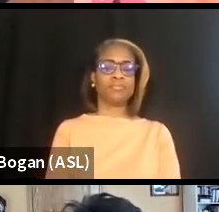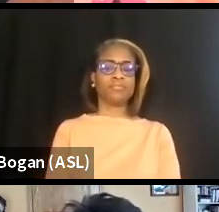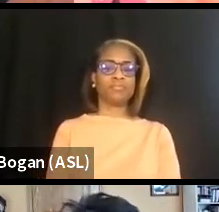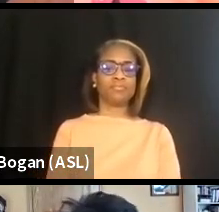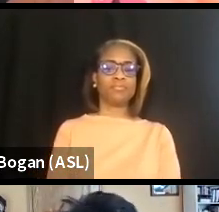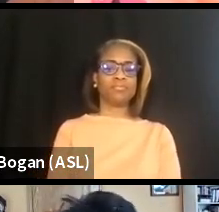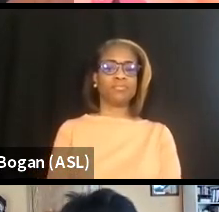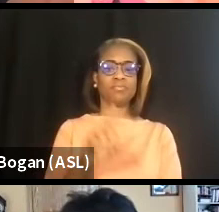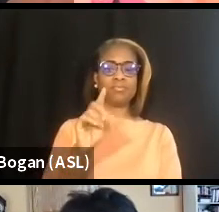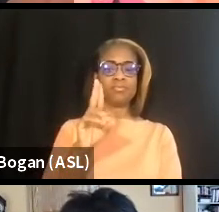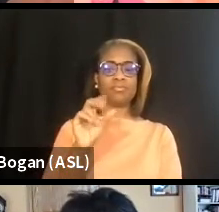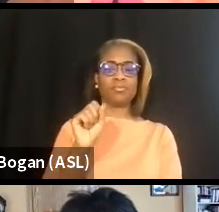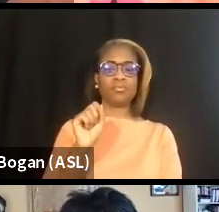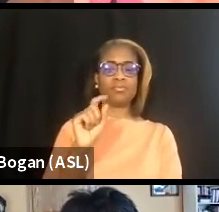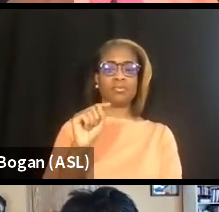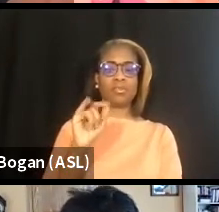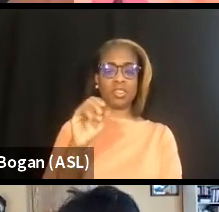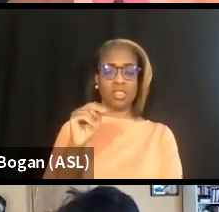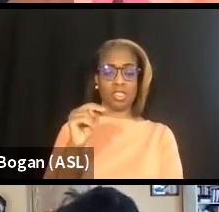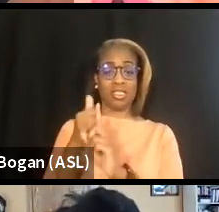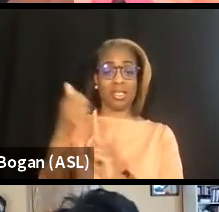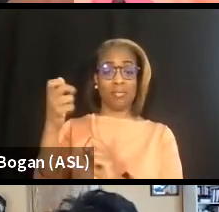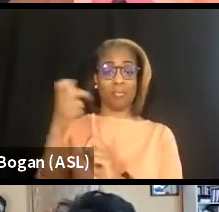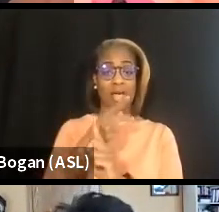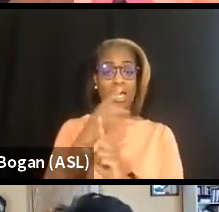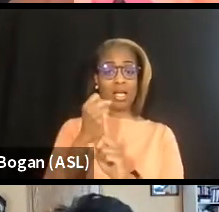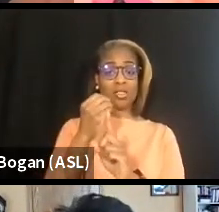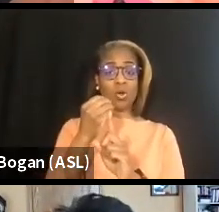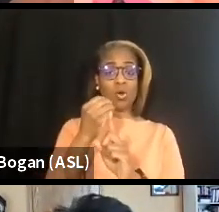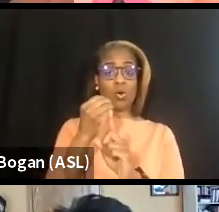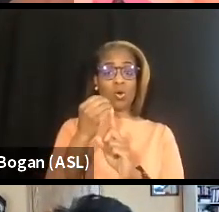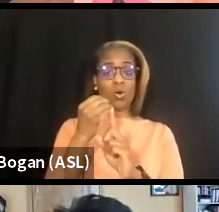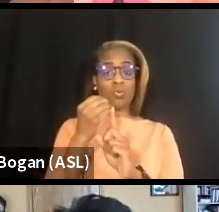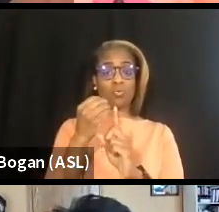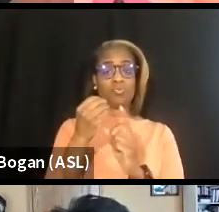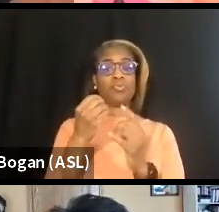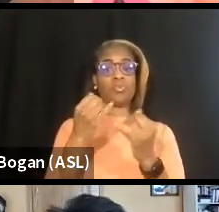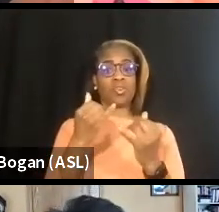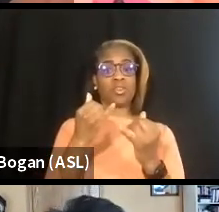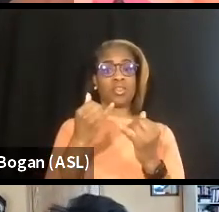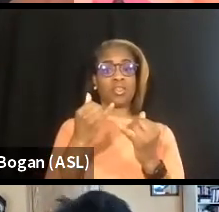Dustin is back. So we're up to answer to